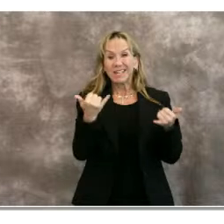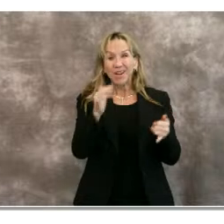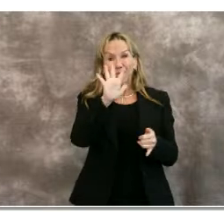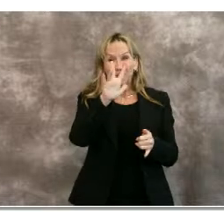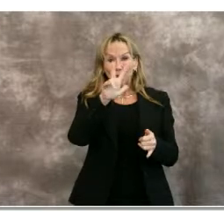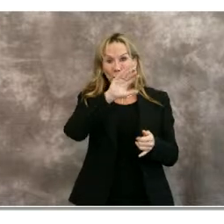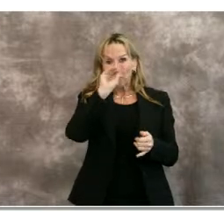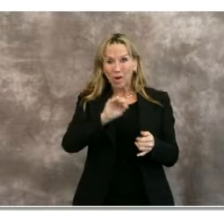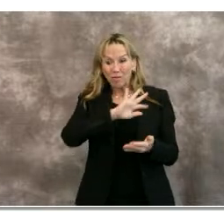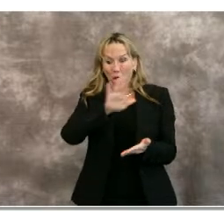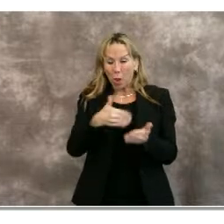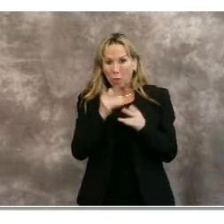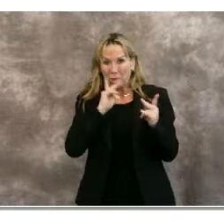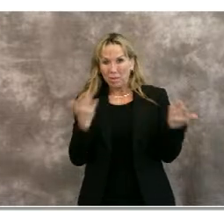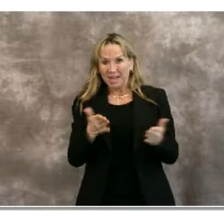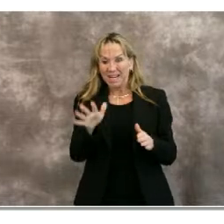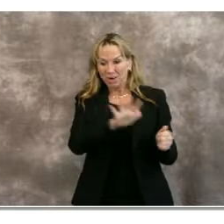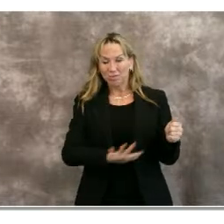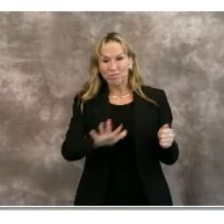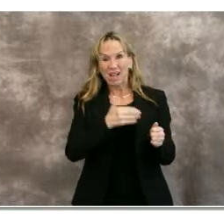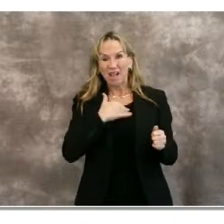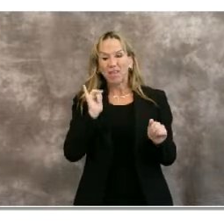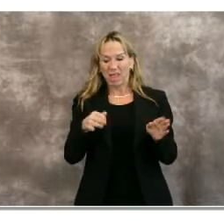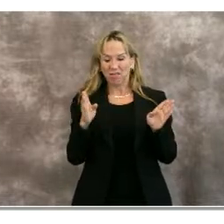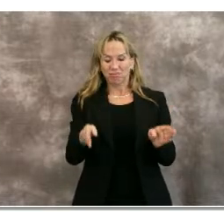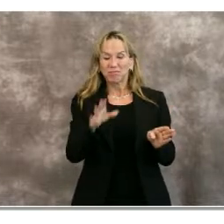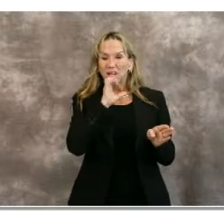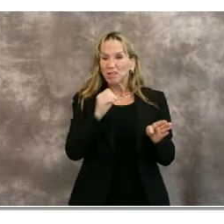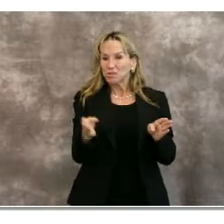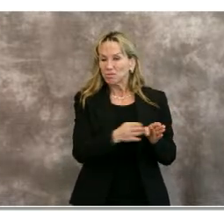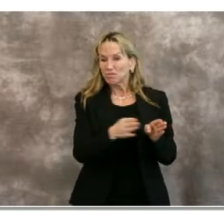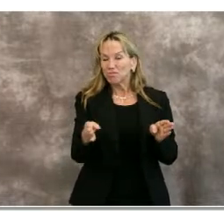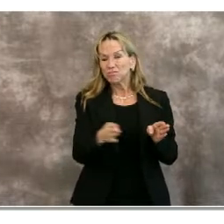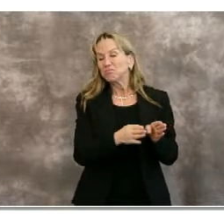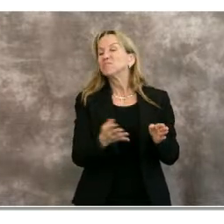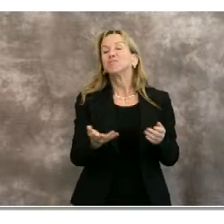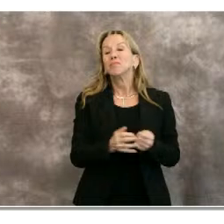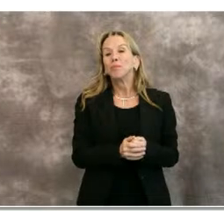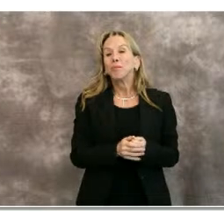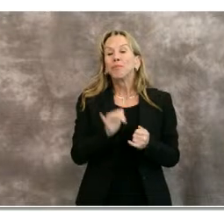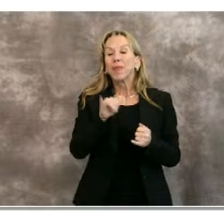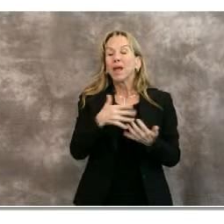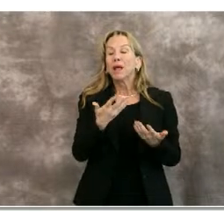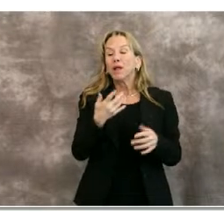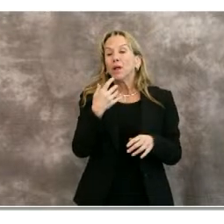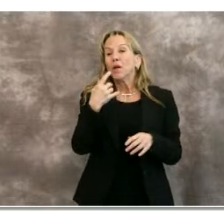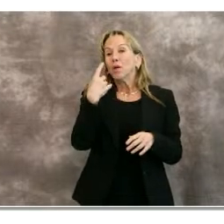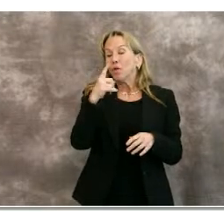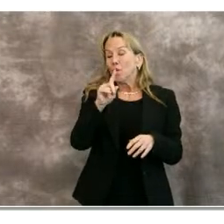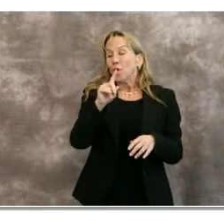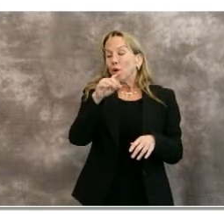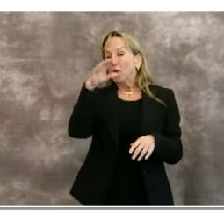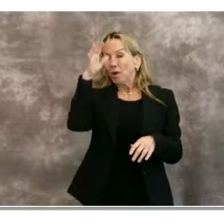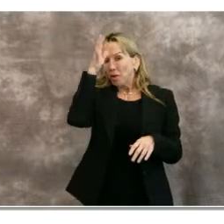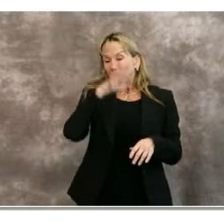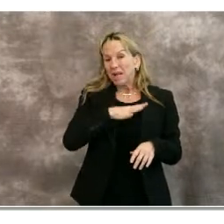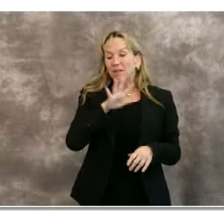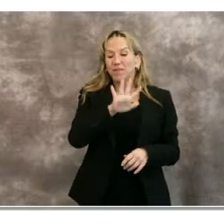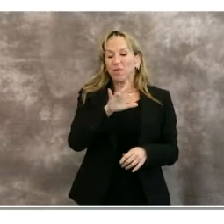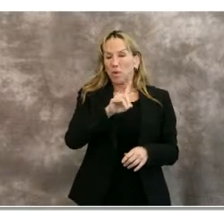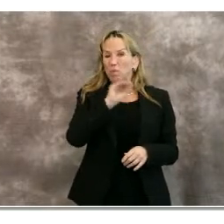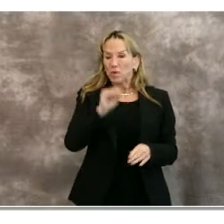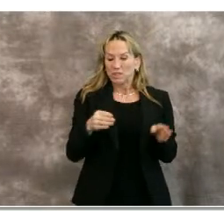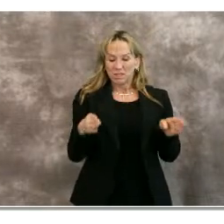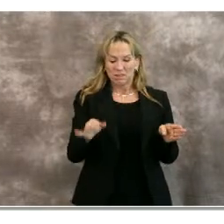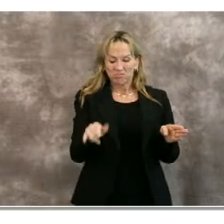of the total number at 4,697. In terms of gender, 51% of the total number of